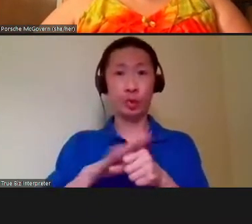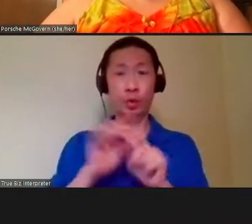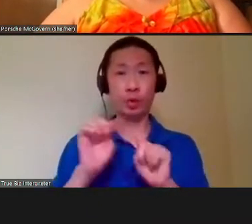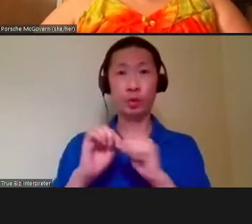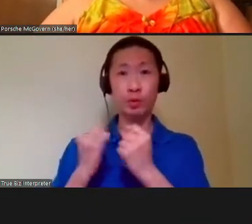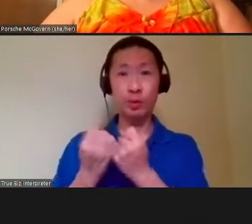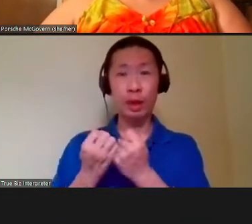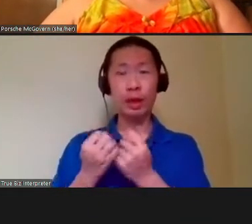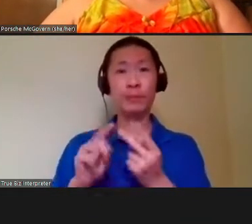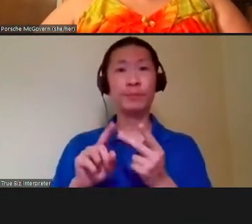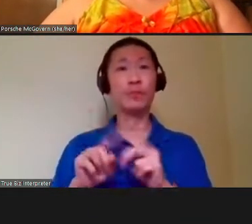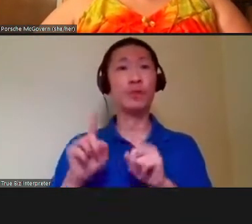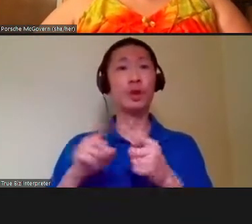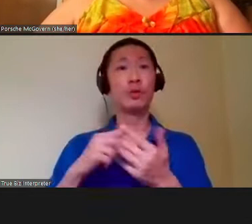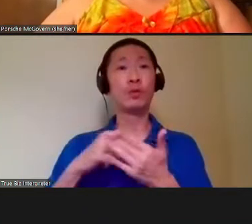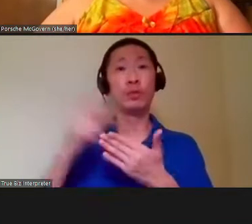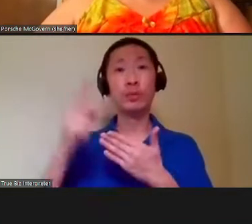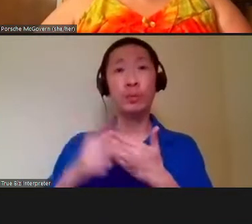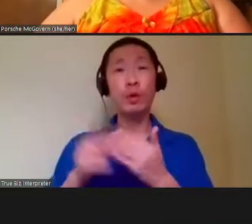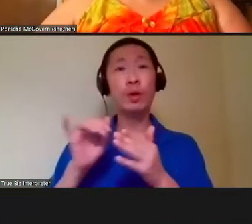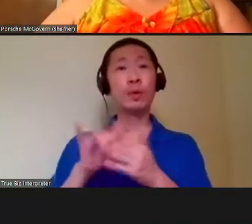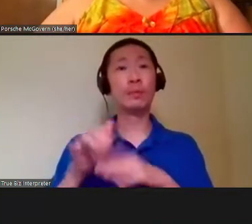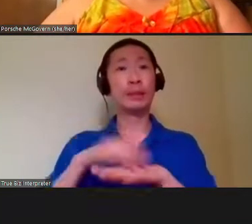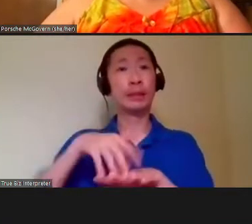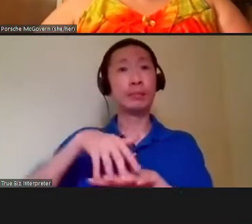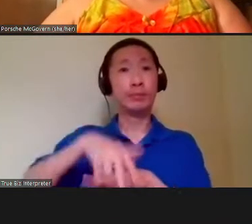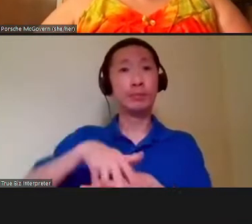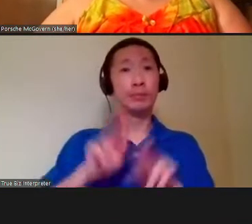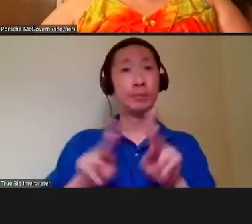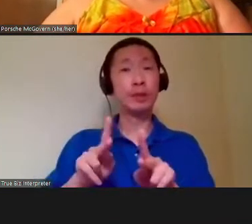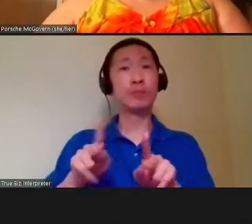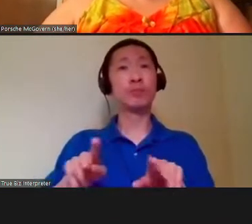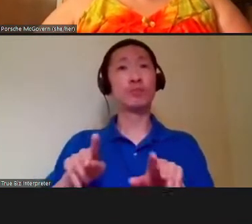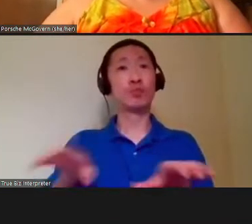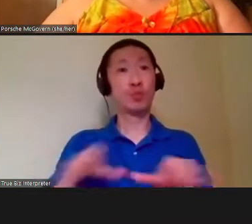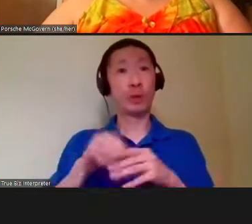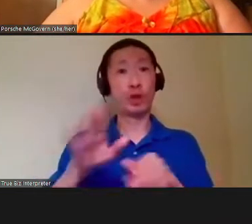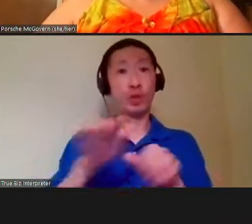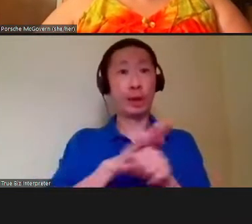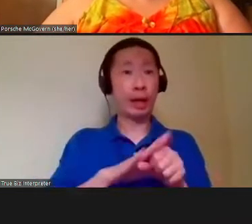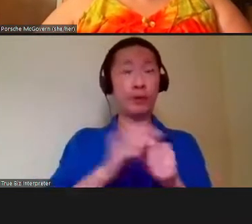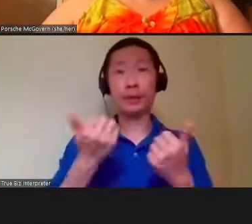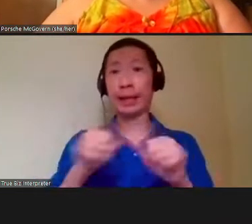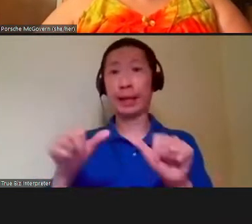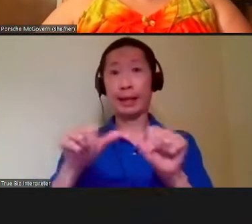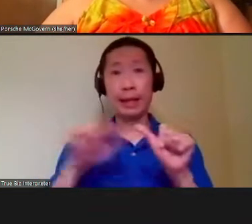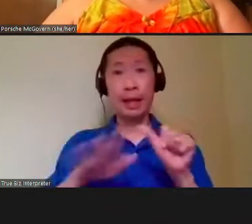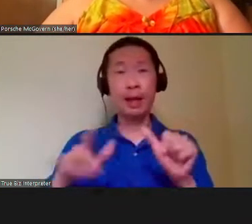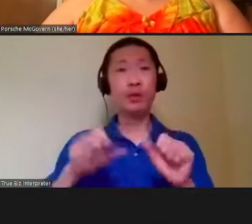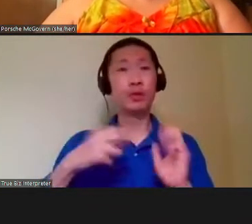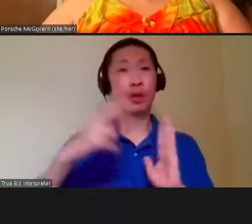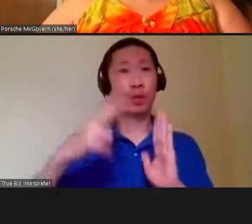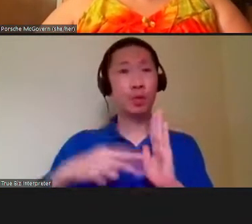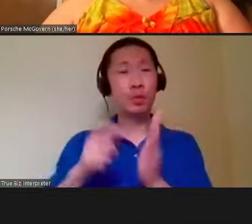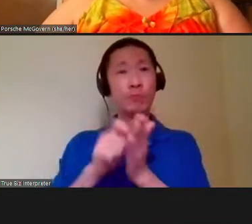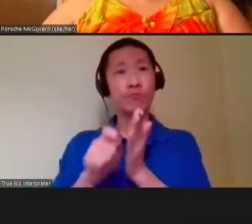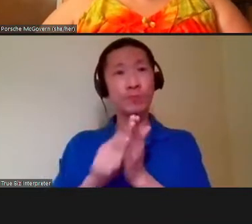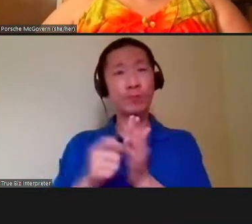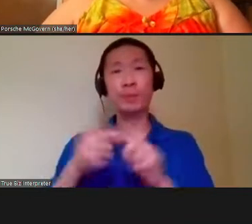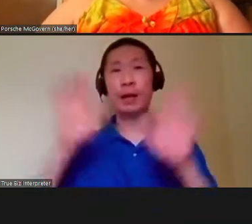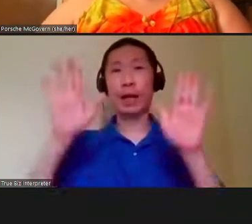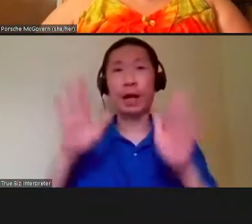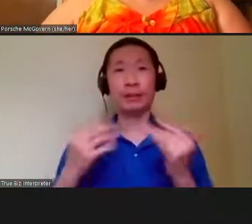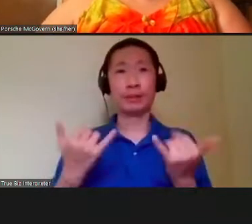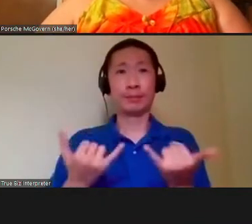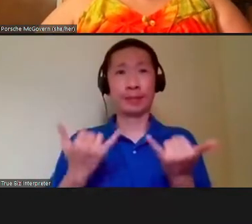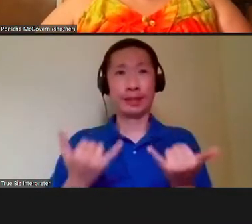to programming by the Indigenous peoples of your area and any area. You can like read work by awesome contemporary